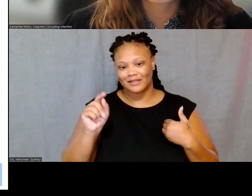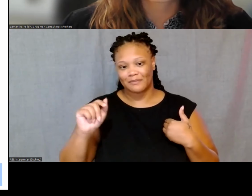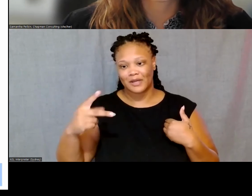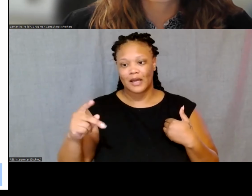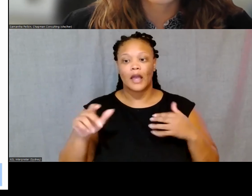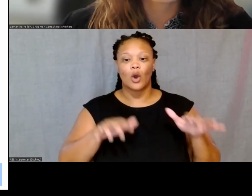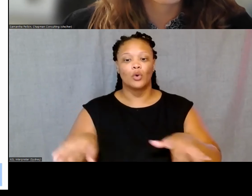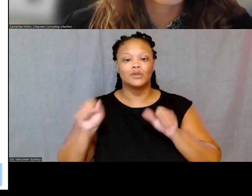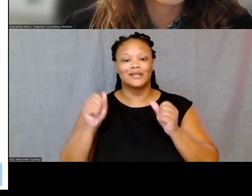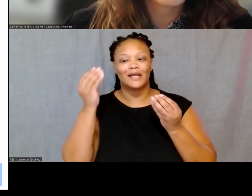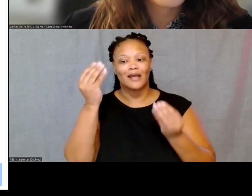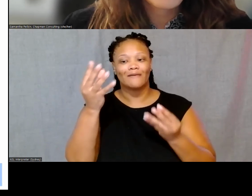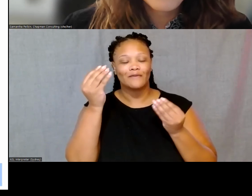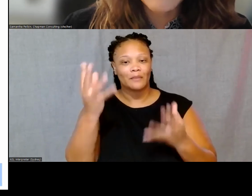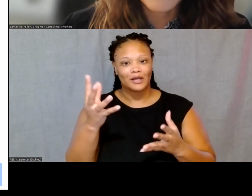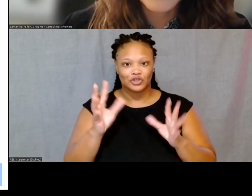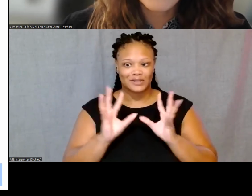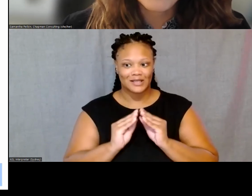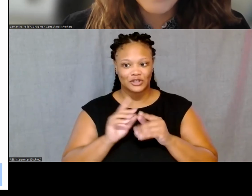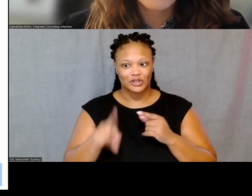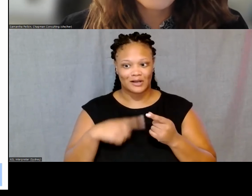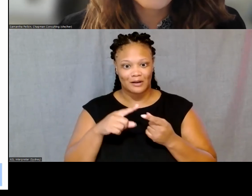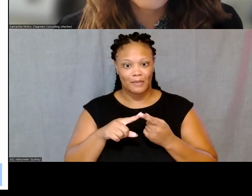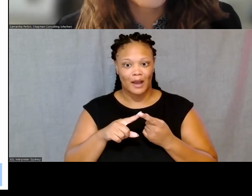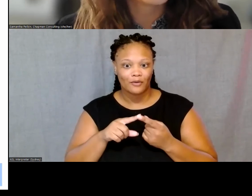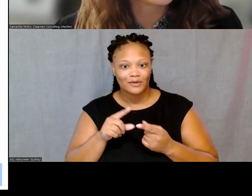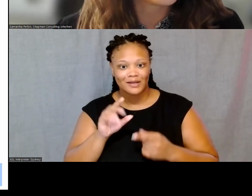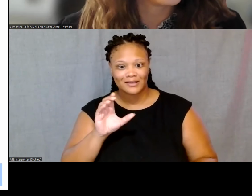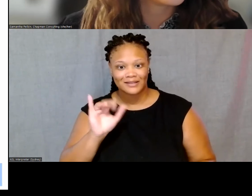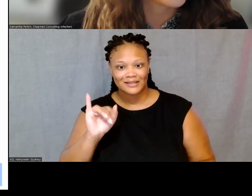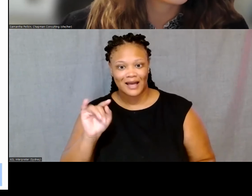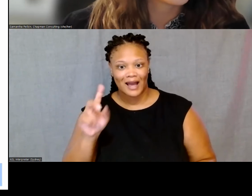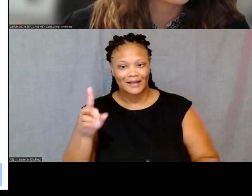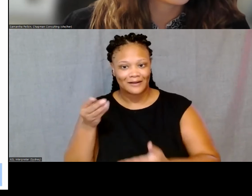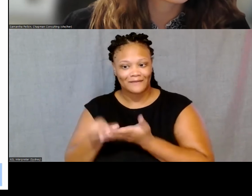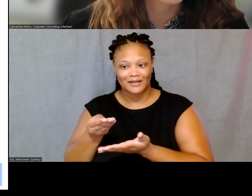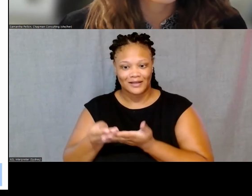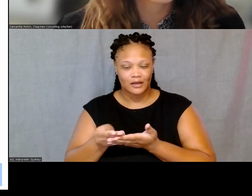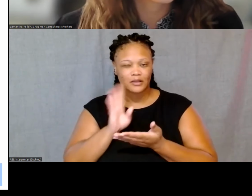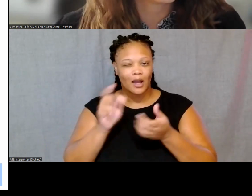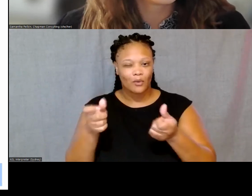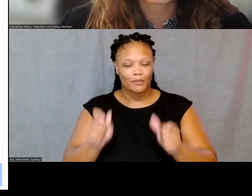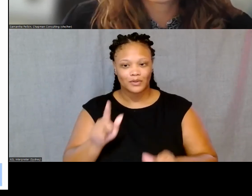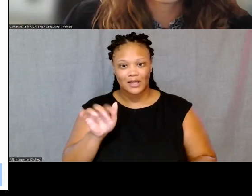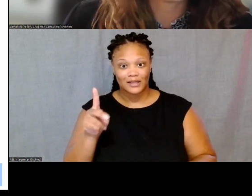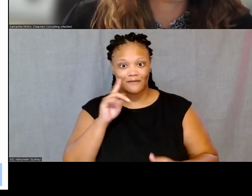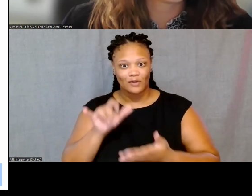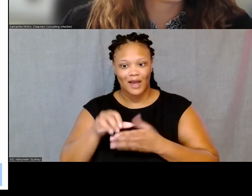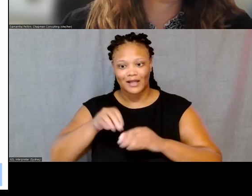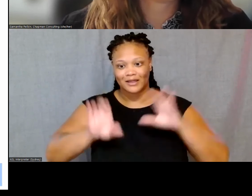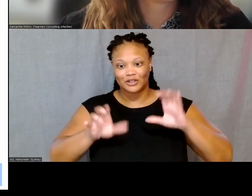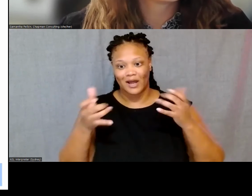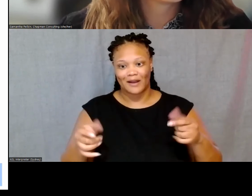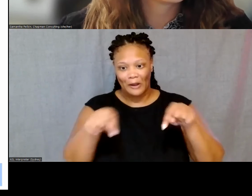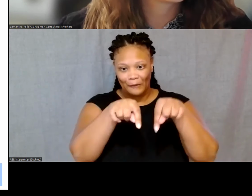funding. So I will put that link in the chat as well if folks are interested in attending